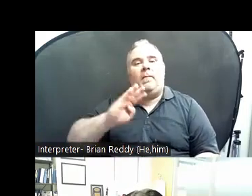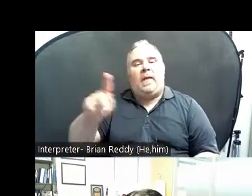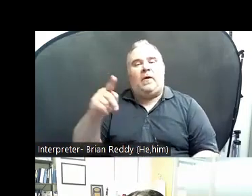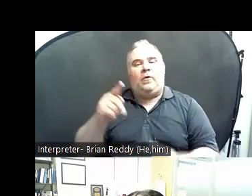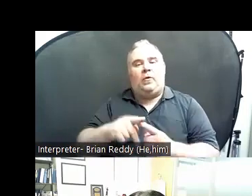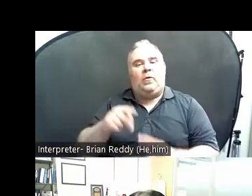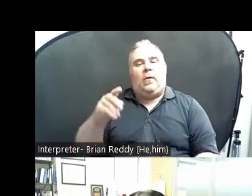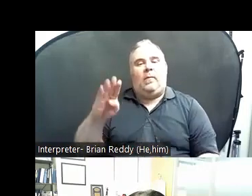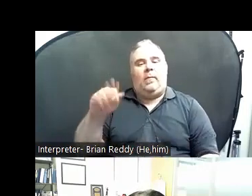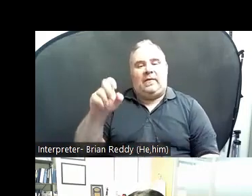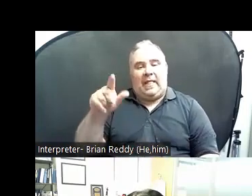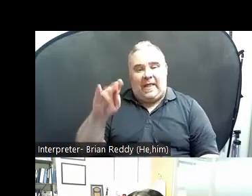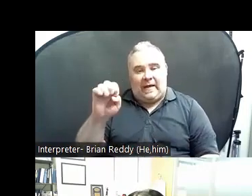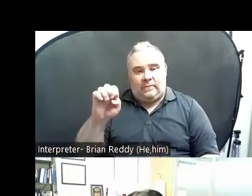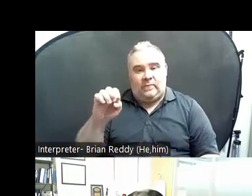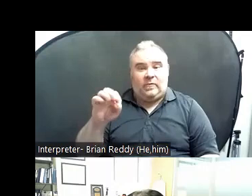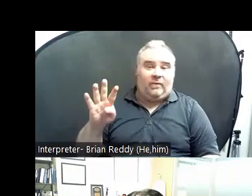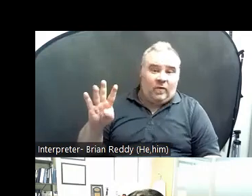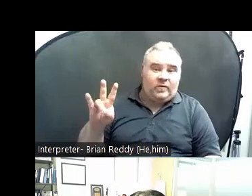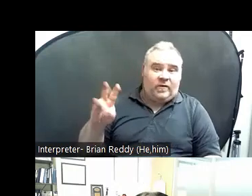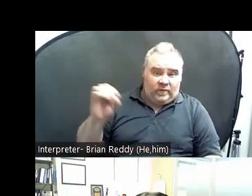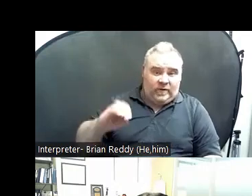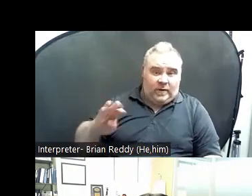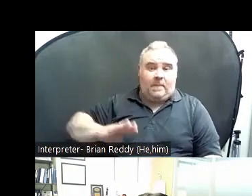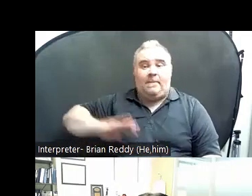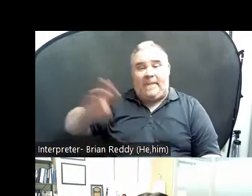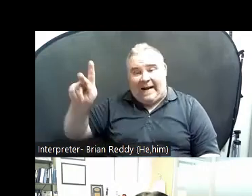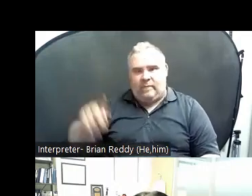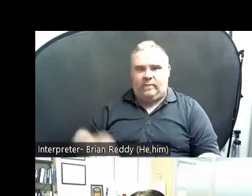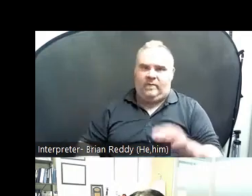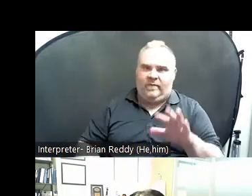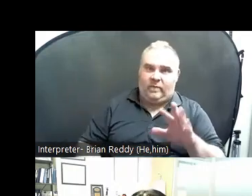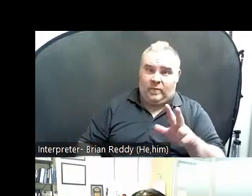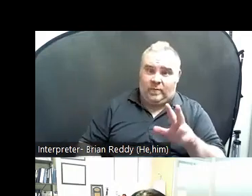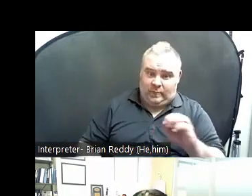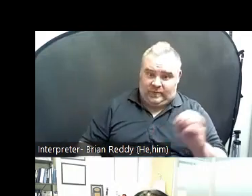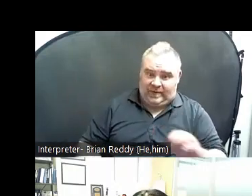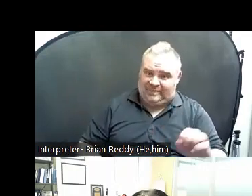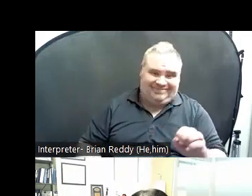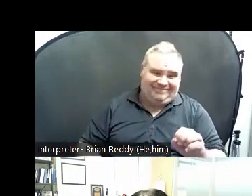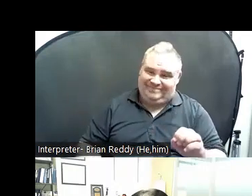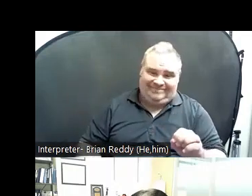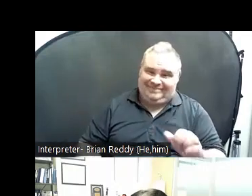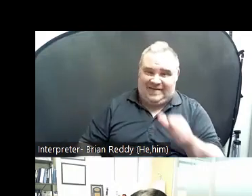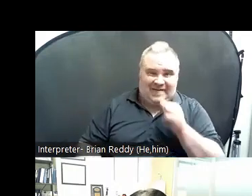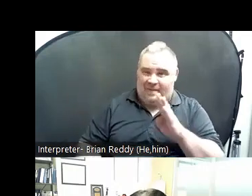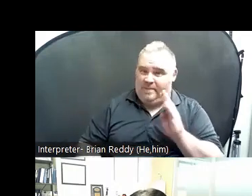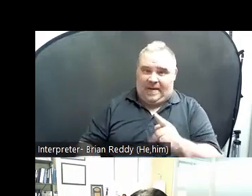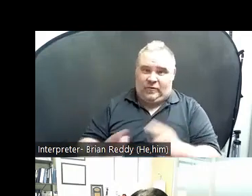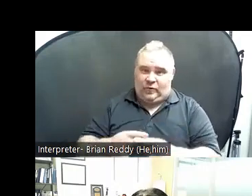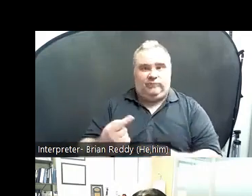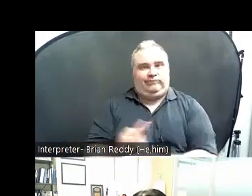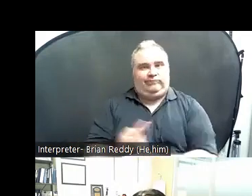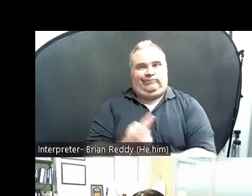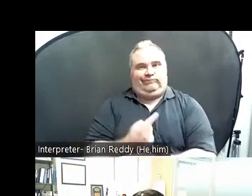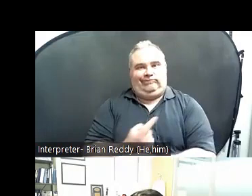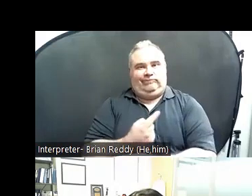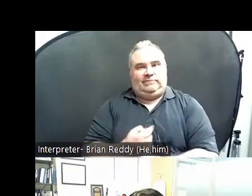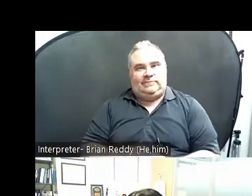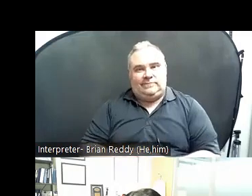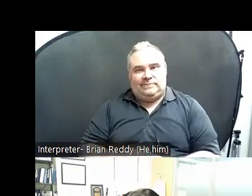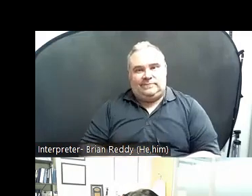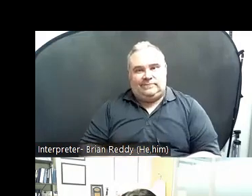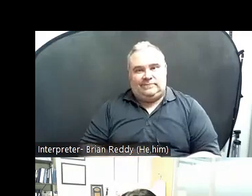baseline. So about 47% came back, but about 53% did not return to their baseline function. So we're